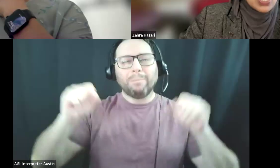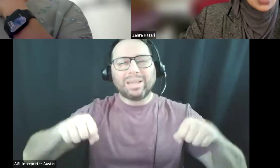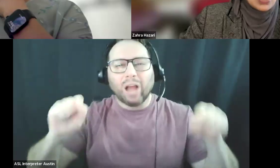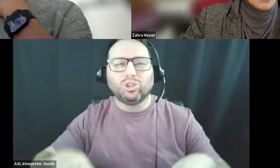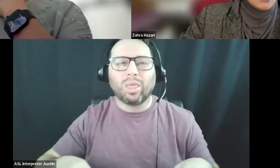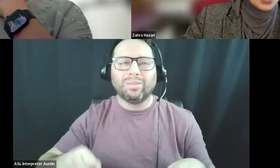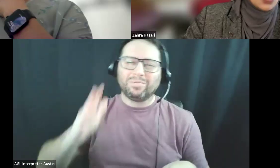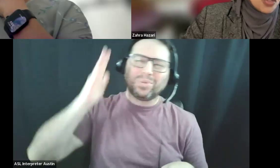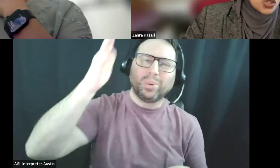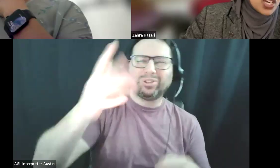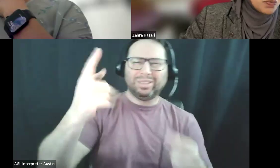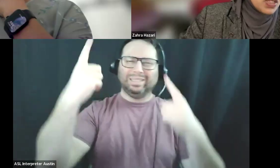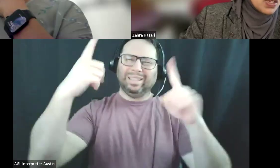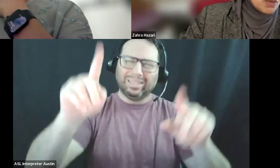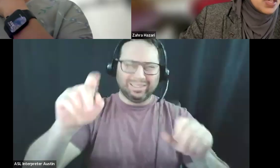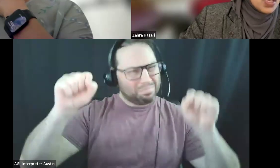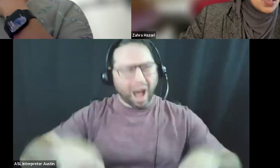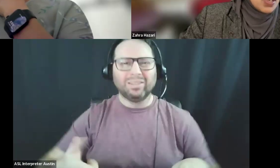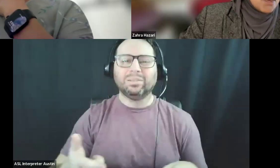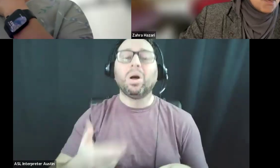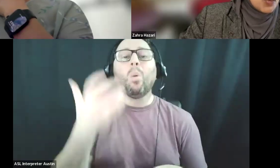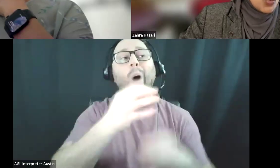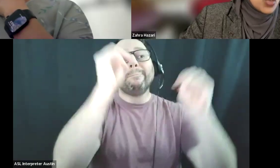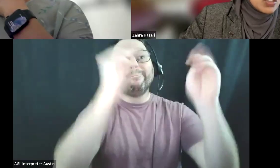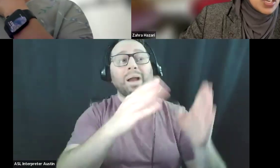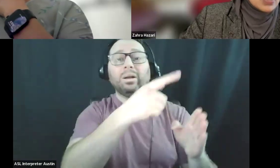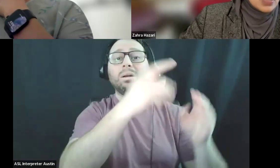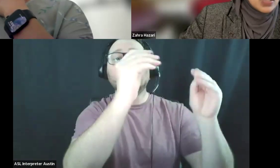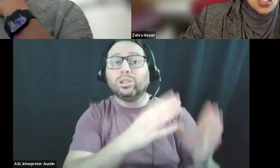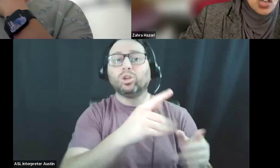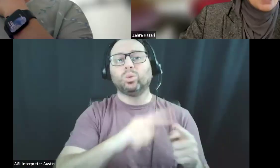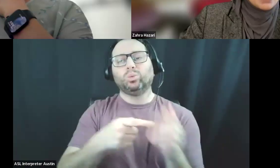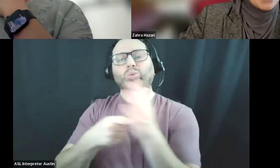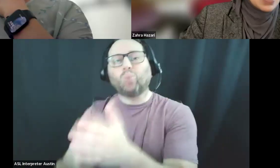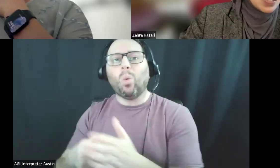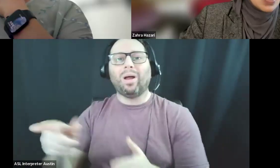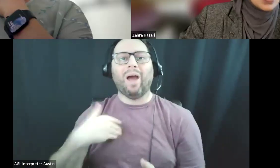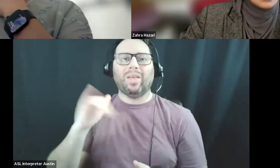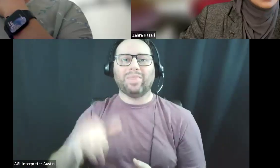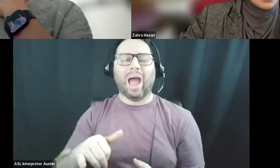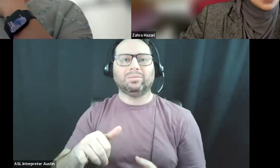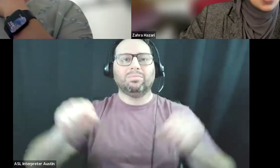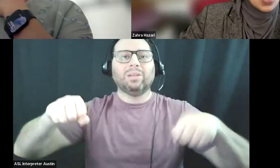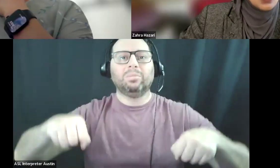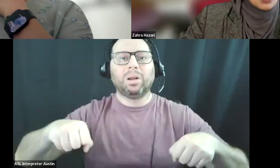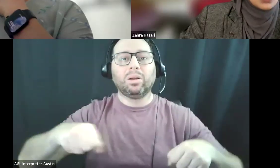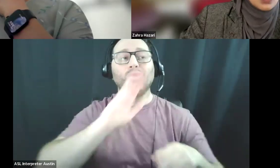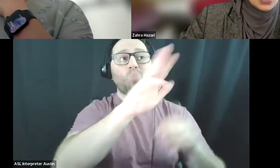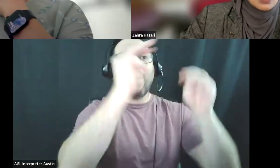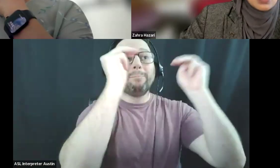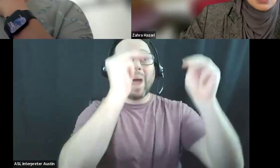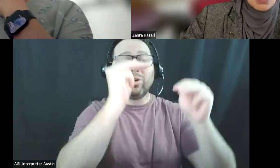mentor training, if like you're helping them realize that their job as mentors is not